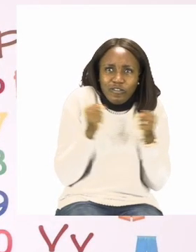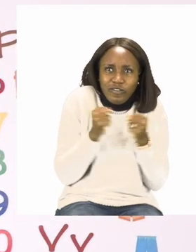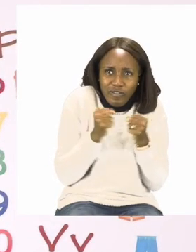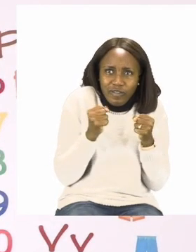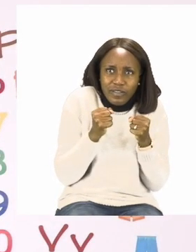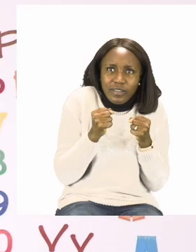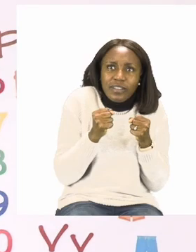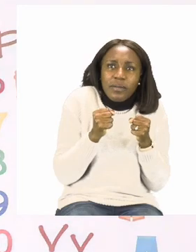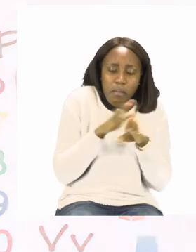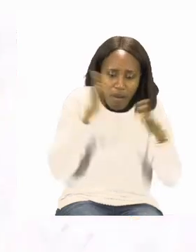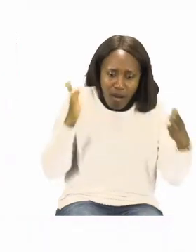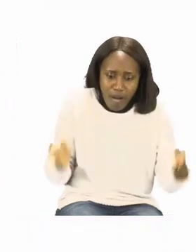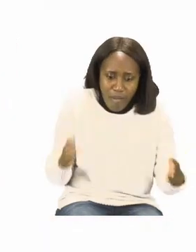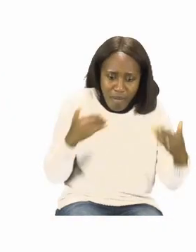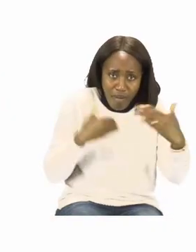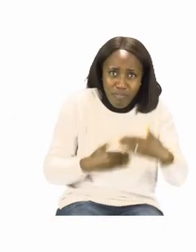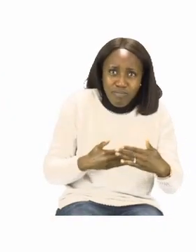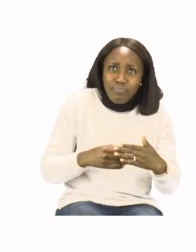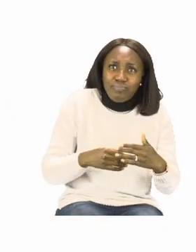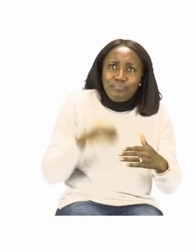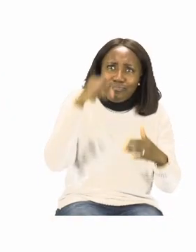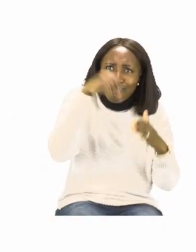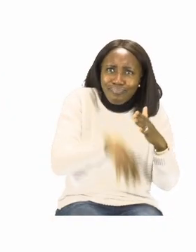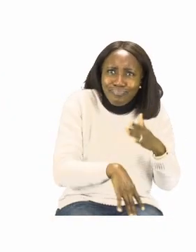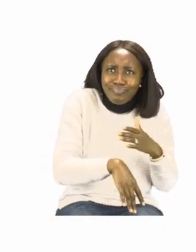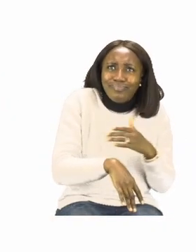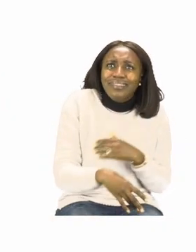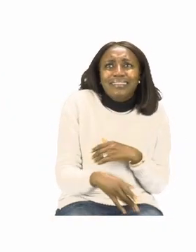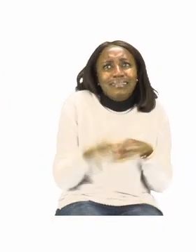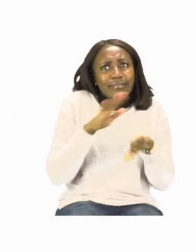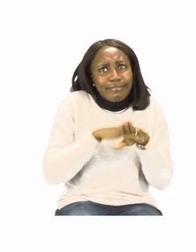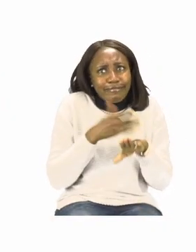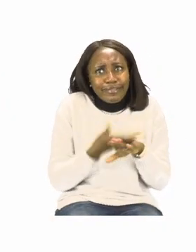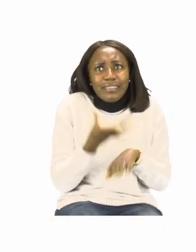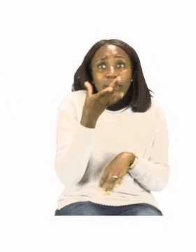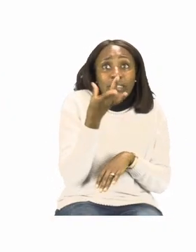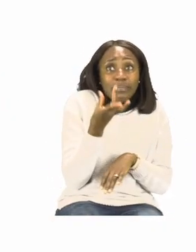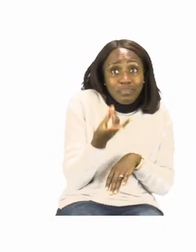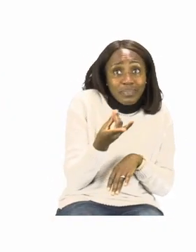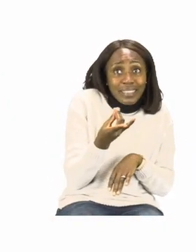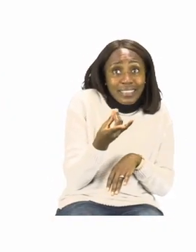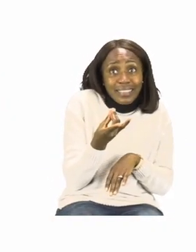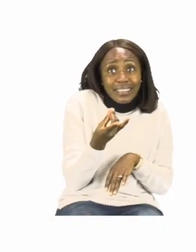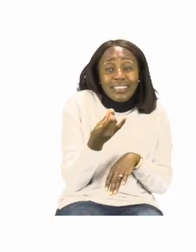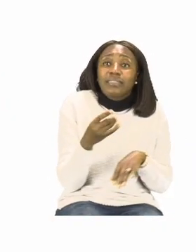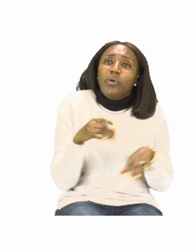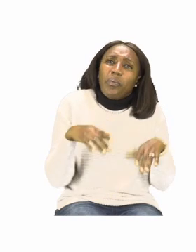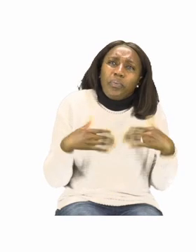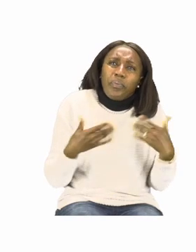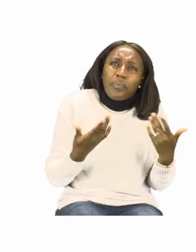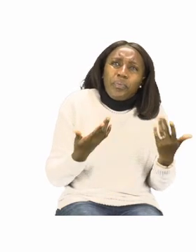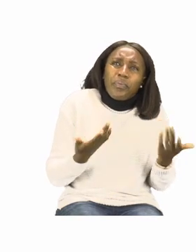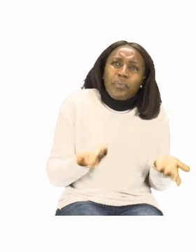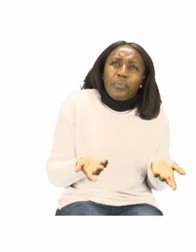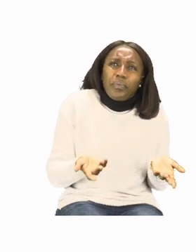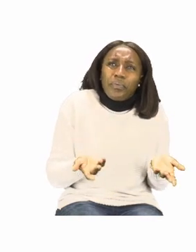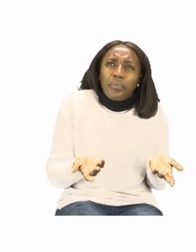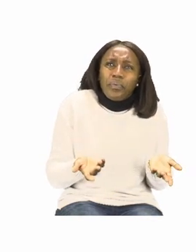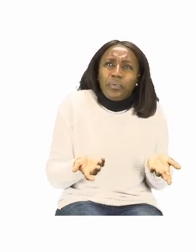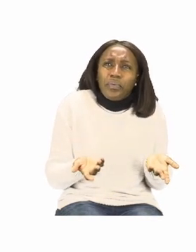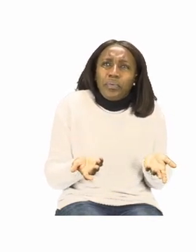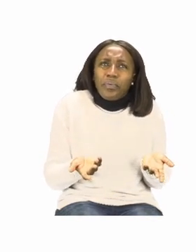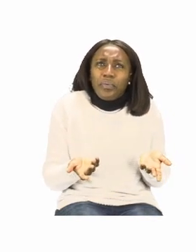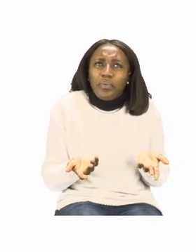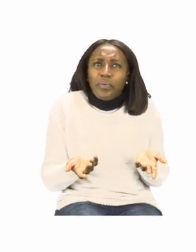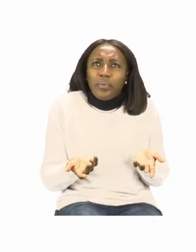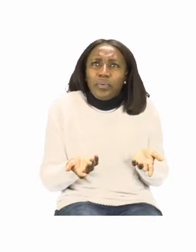cabinet used to store frozen food. Now, the frozen food that we store is the one that we are going to